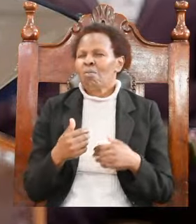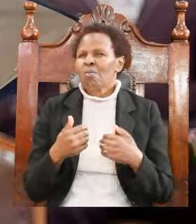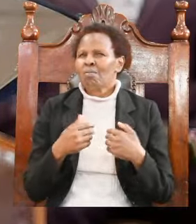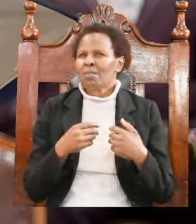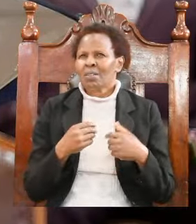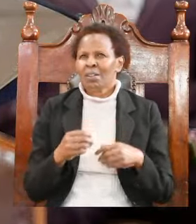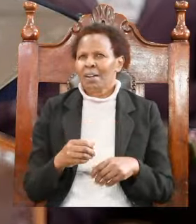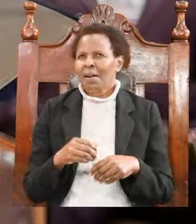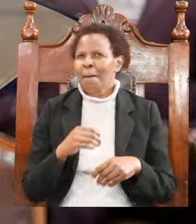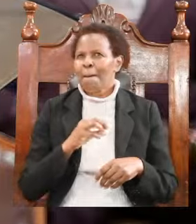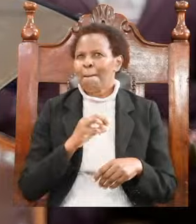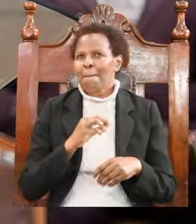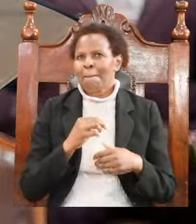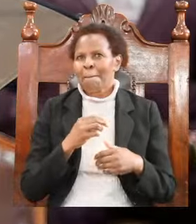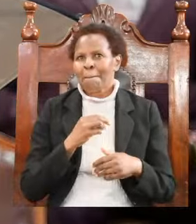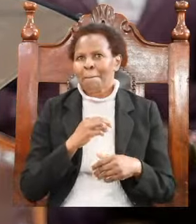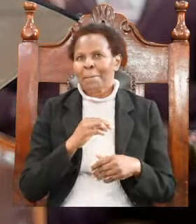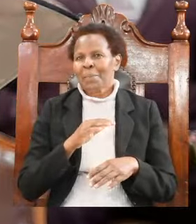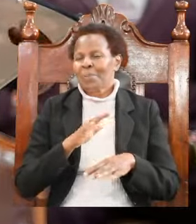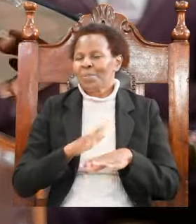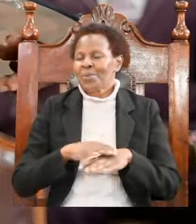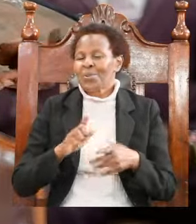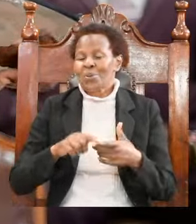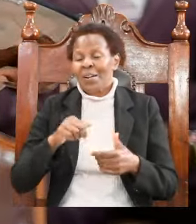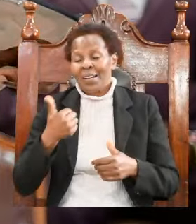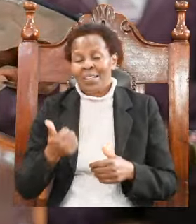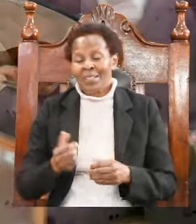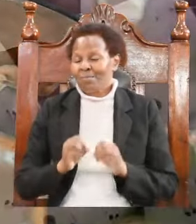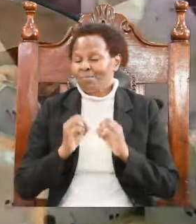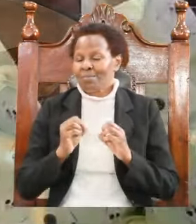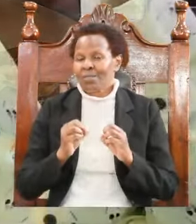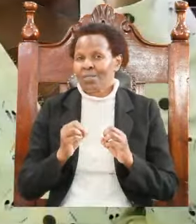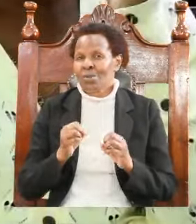ungrateful, people who love pleasure and not God.